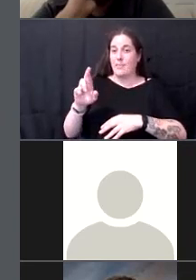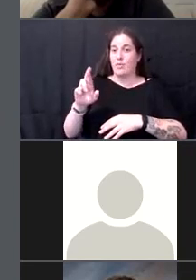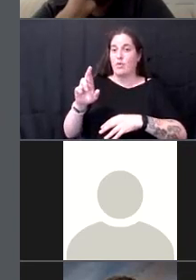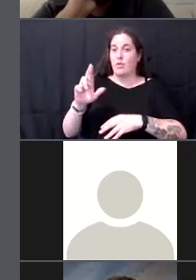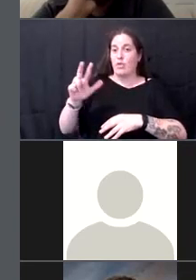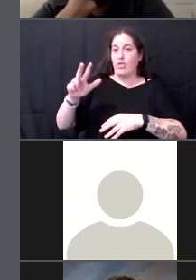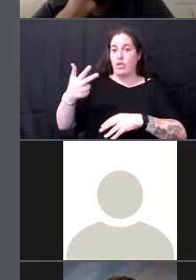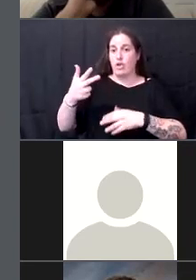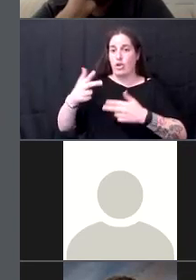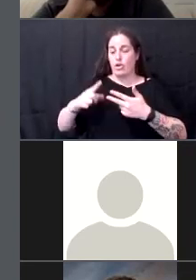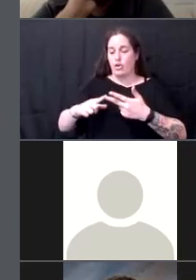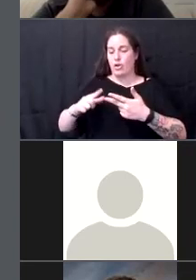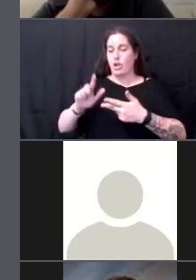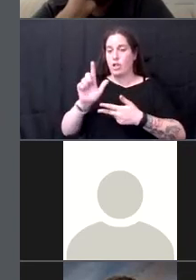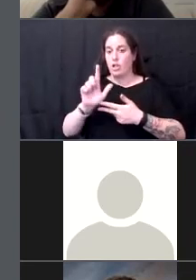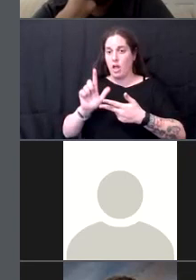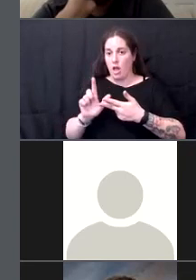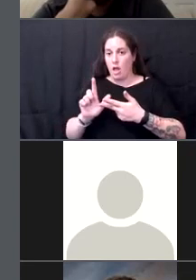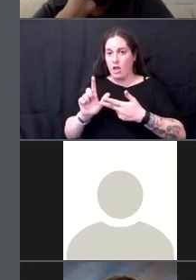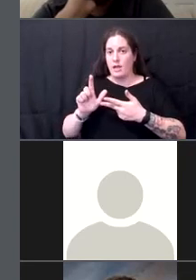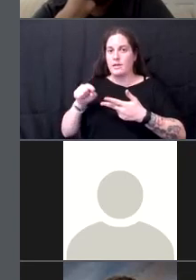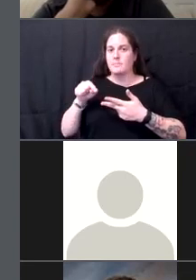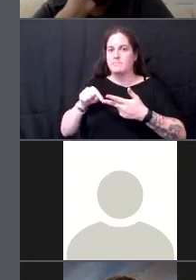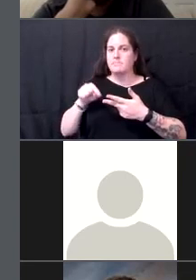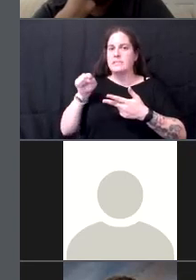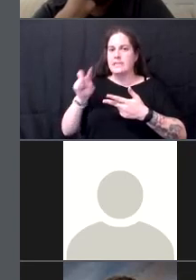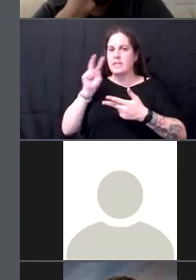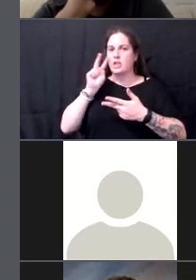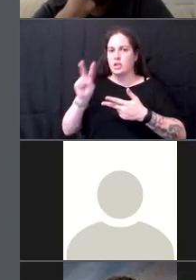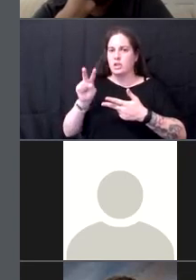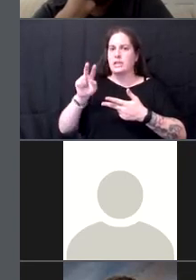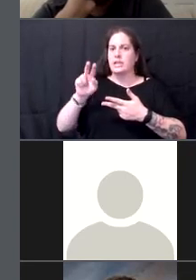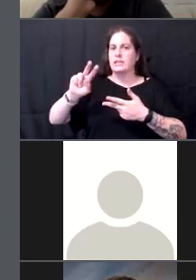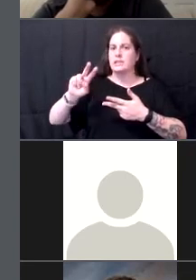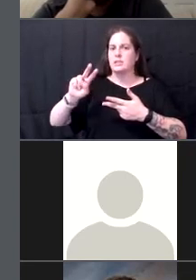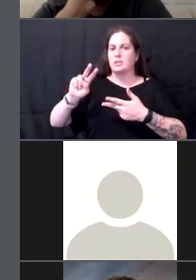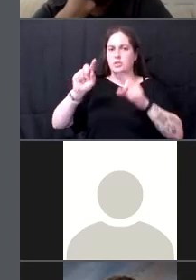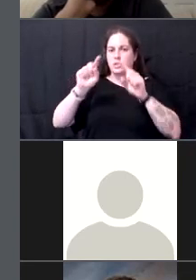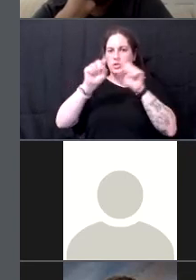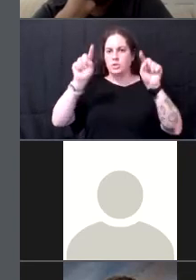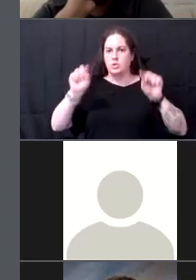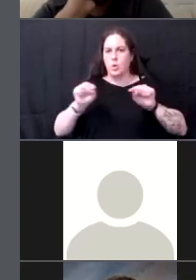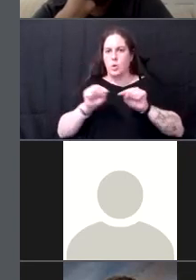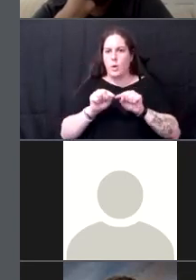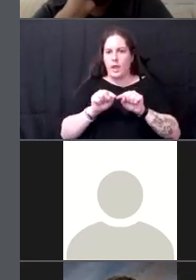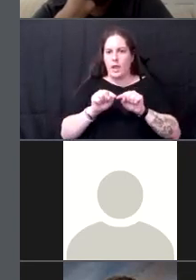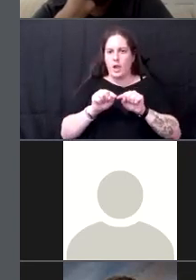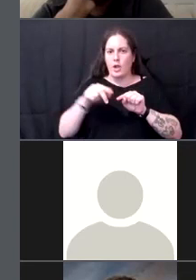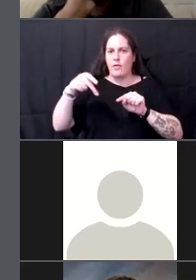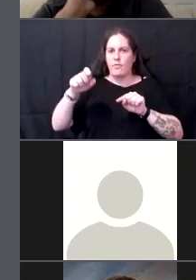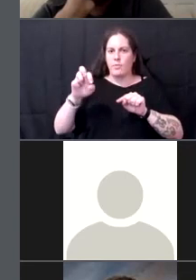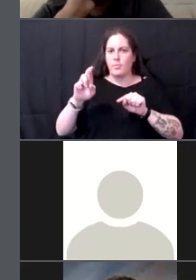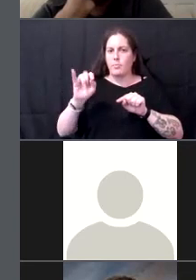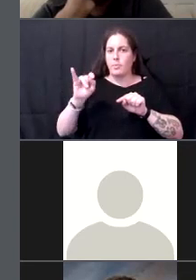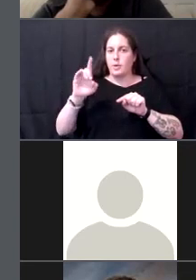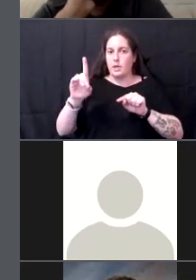of the periods, the square of the periods to the ratio of